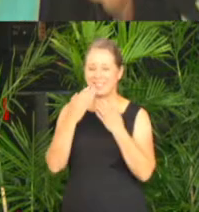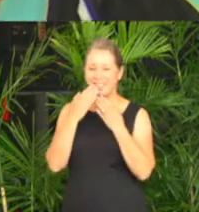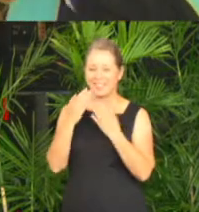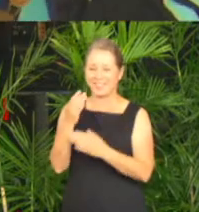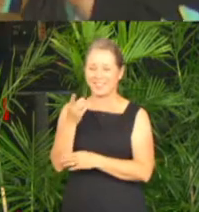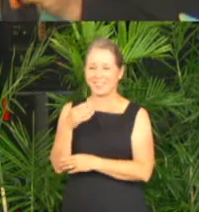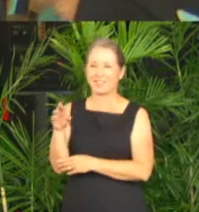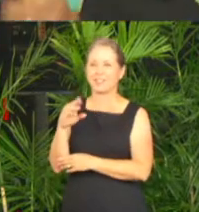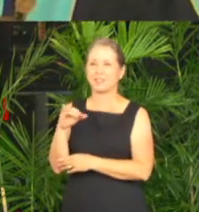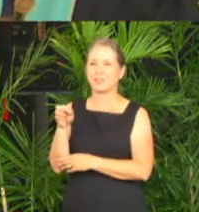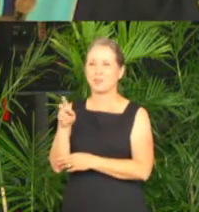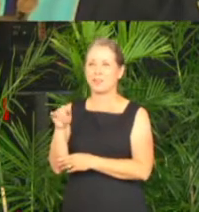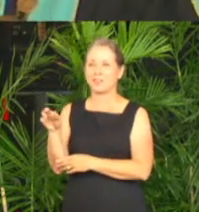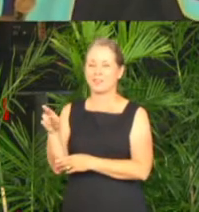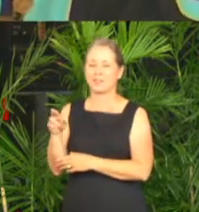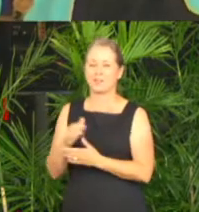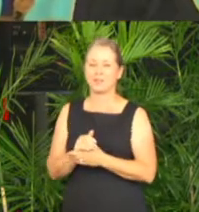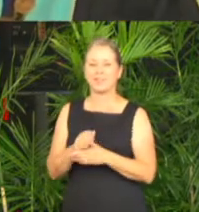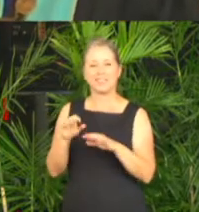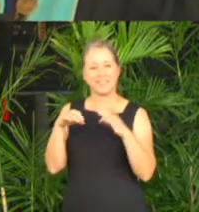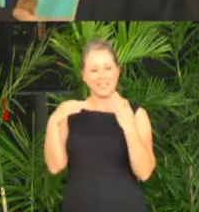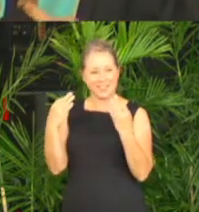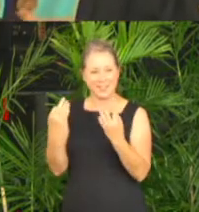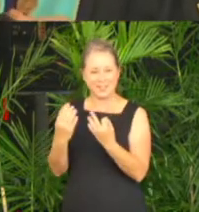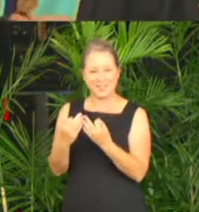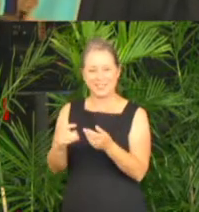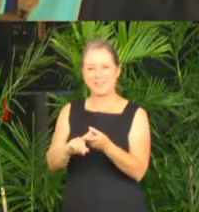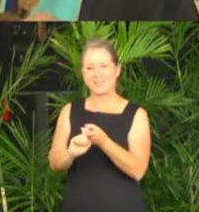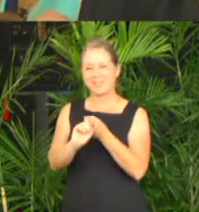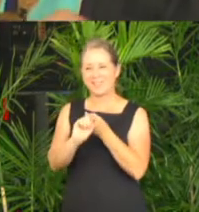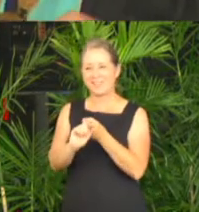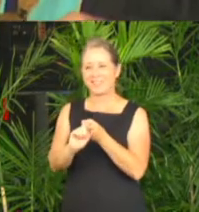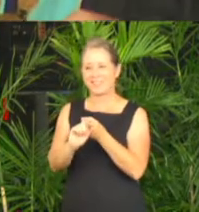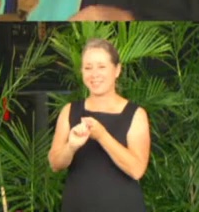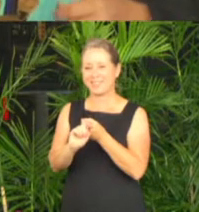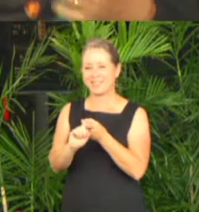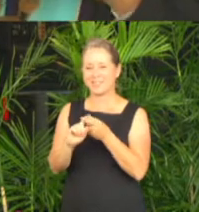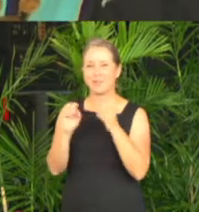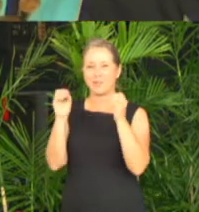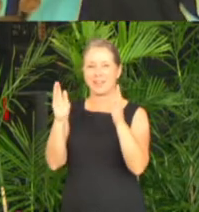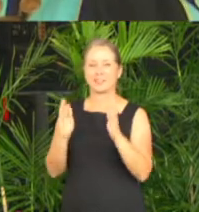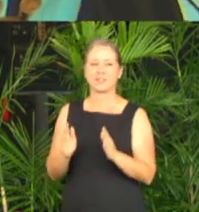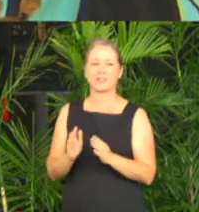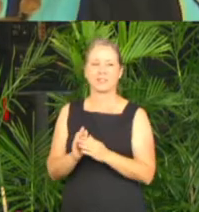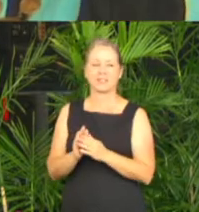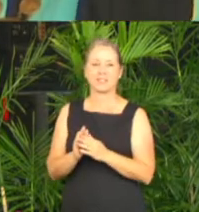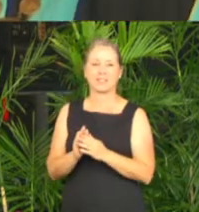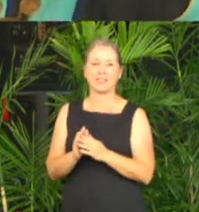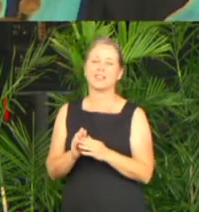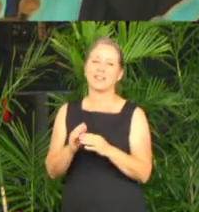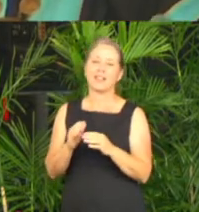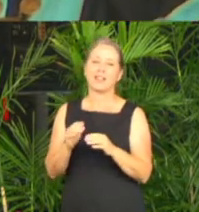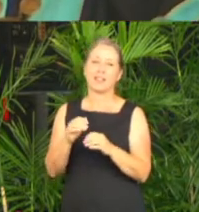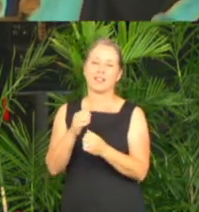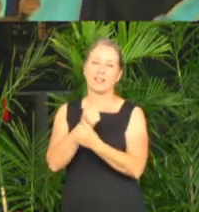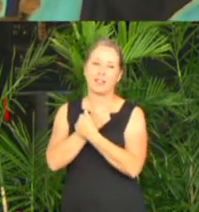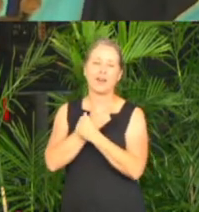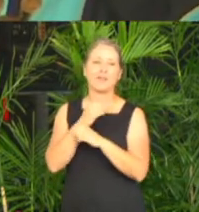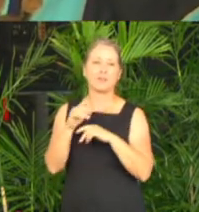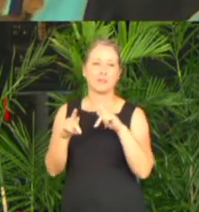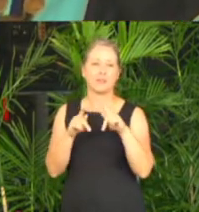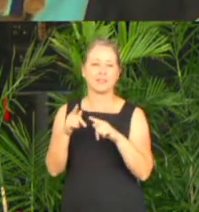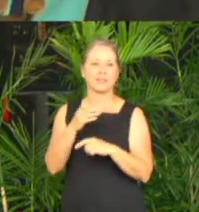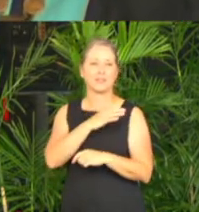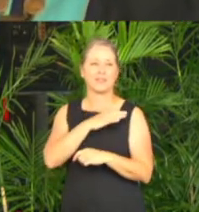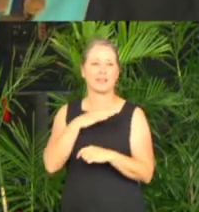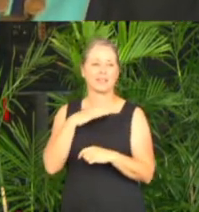Dr. Joyner. Family, friends, professors, loved ones, faculty,